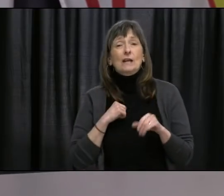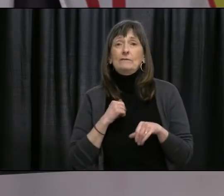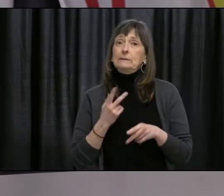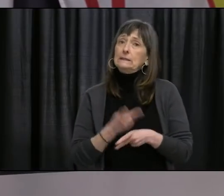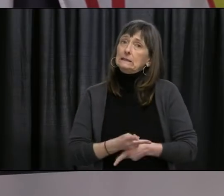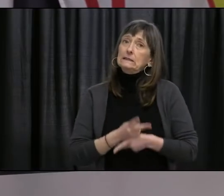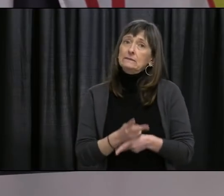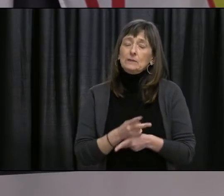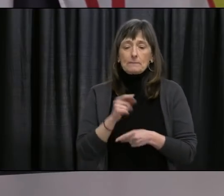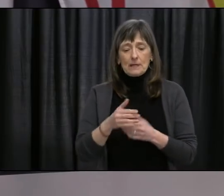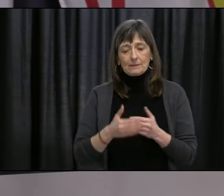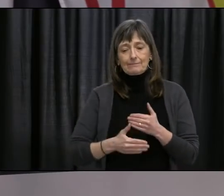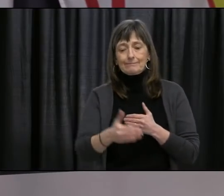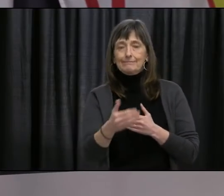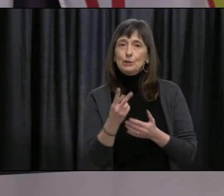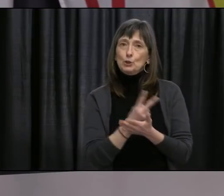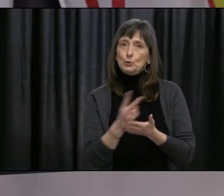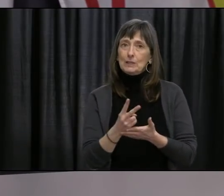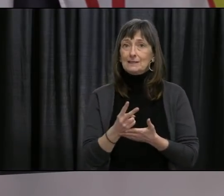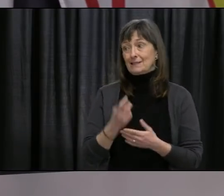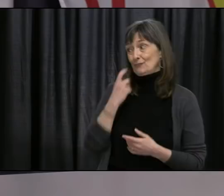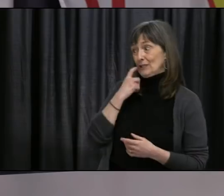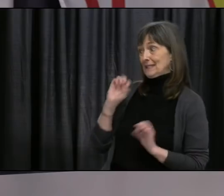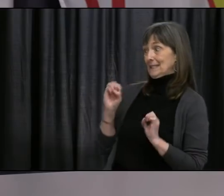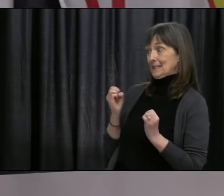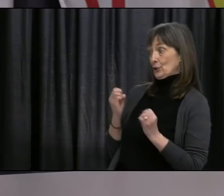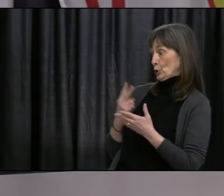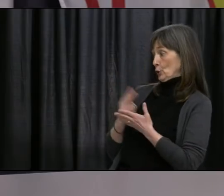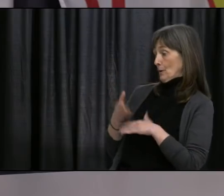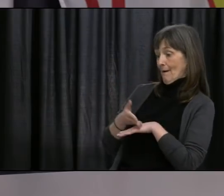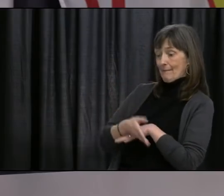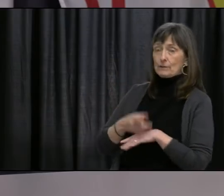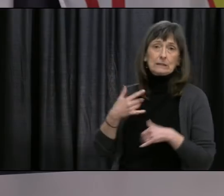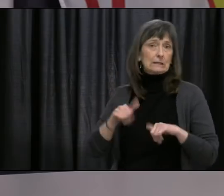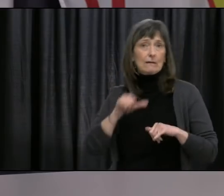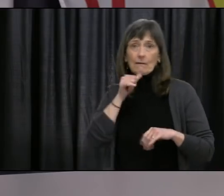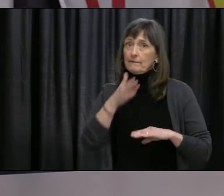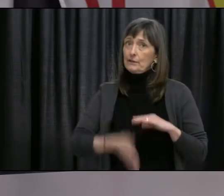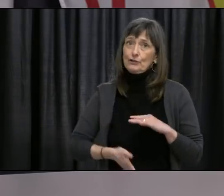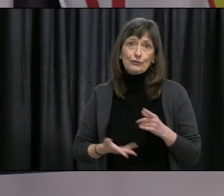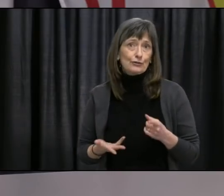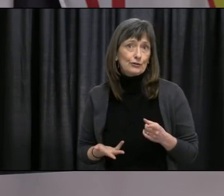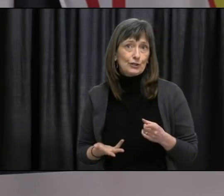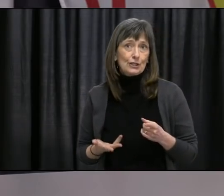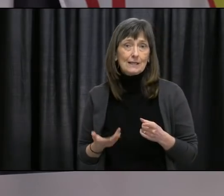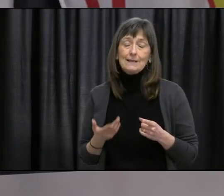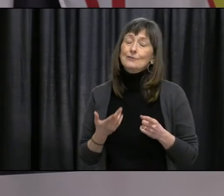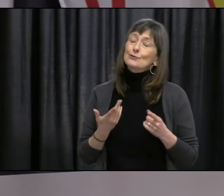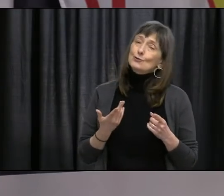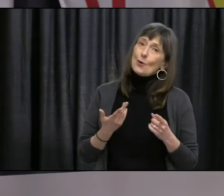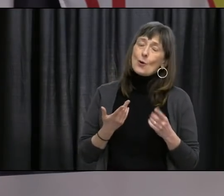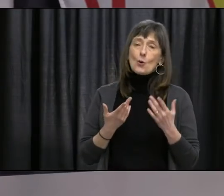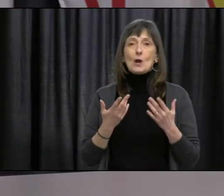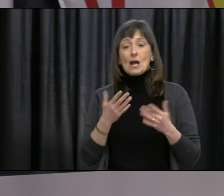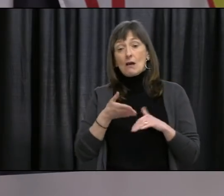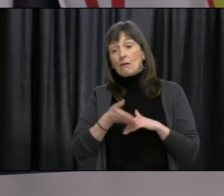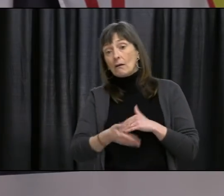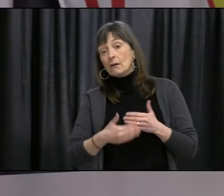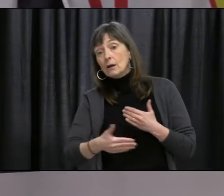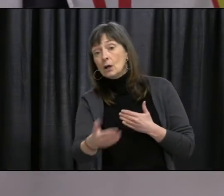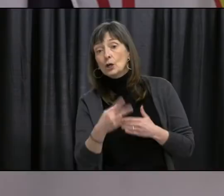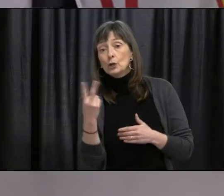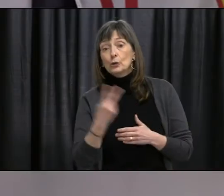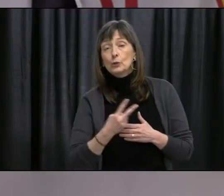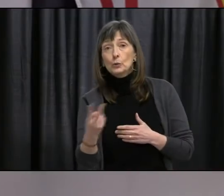the 2-week period from Easter and other things as well. And as we release restrictions, then we are likely going